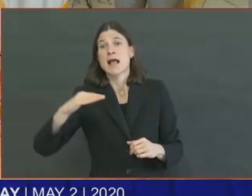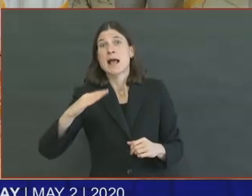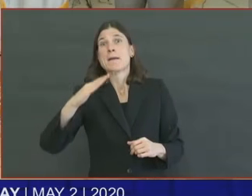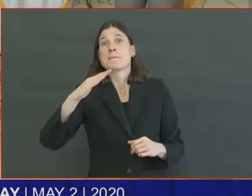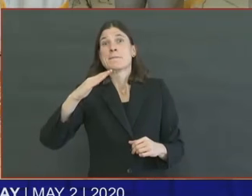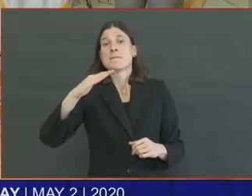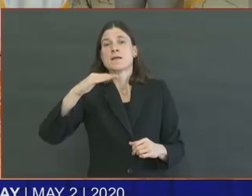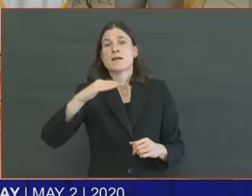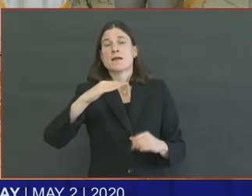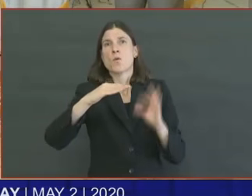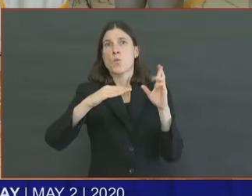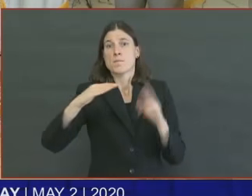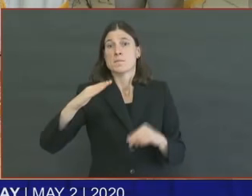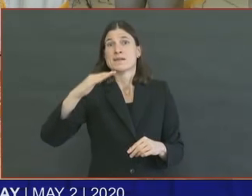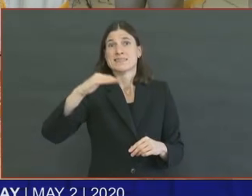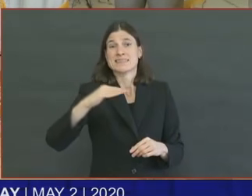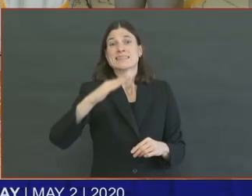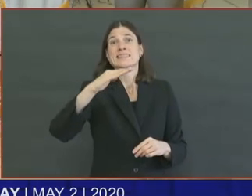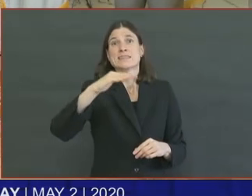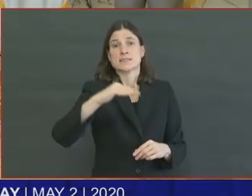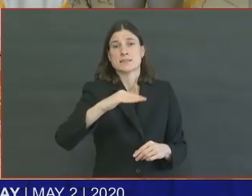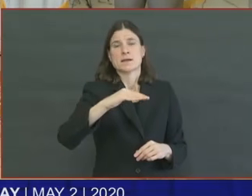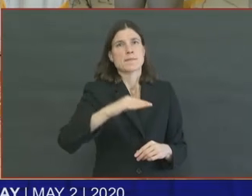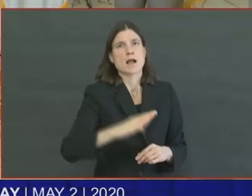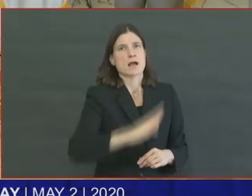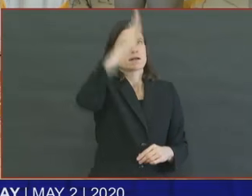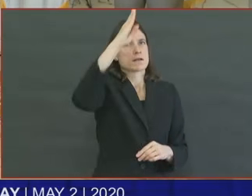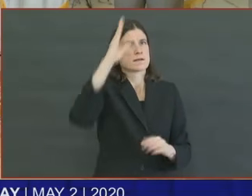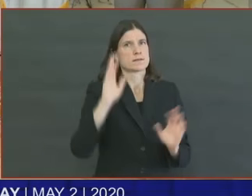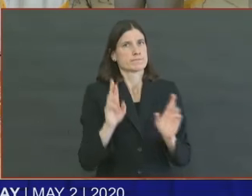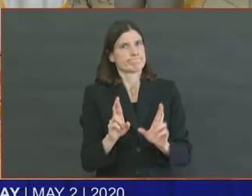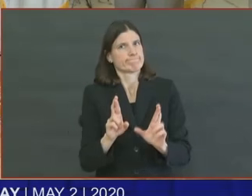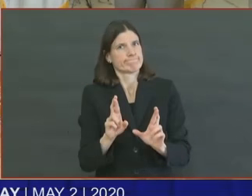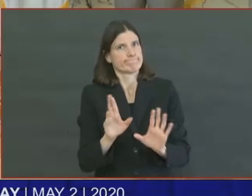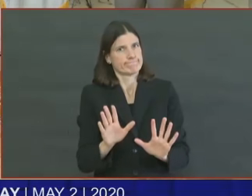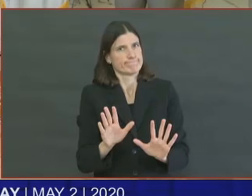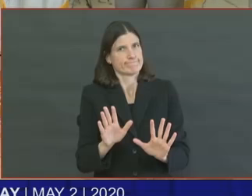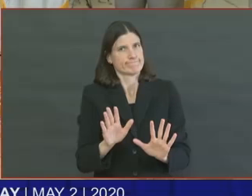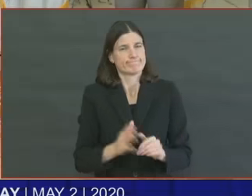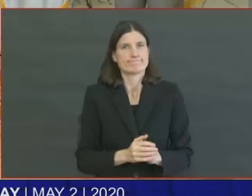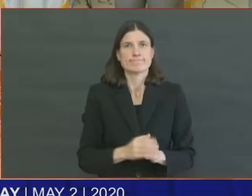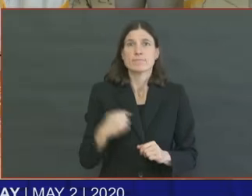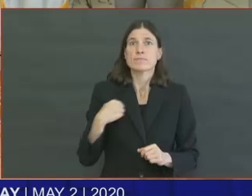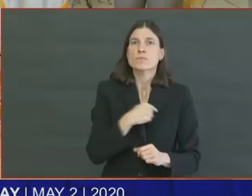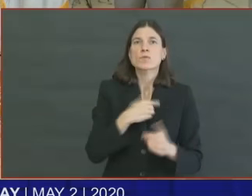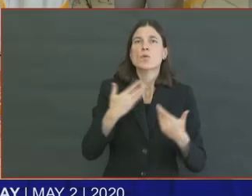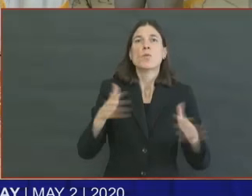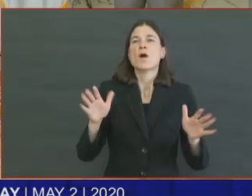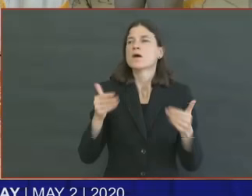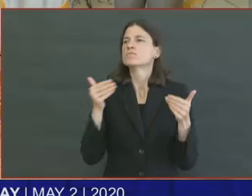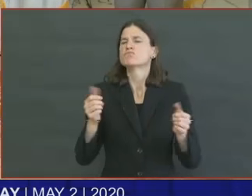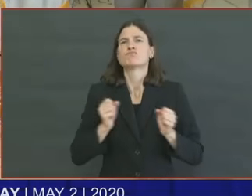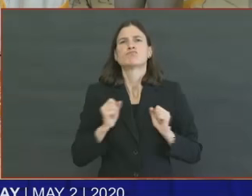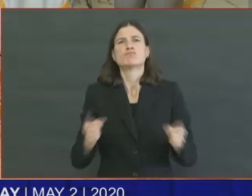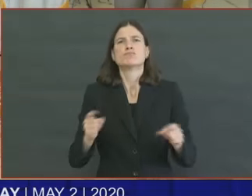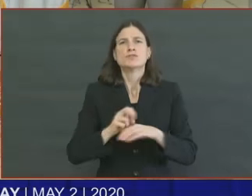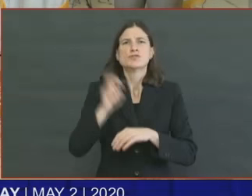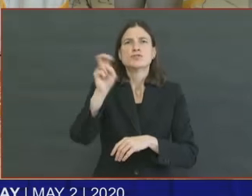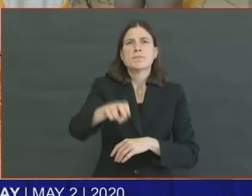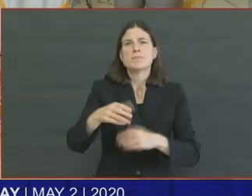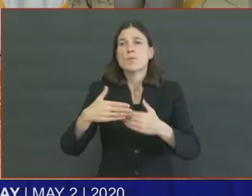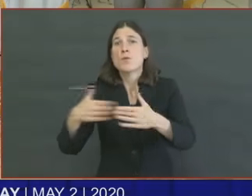are staying 6 feet apart. We are not going to just flick the switch and open all parts of our economy. But later next week, I'm going to go into